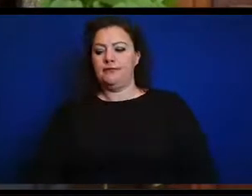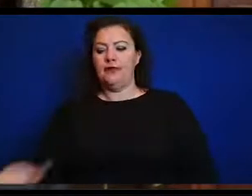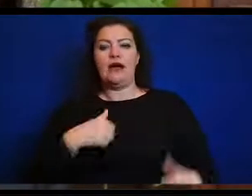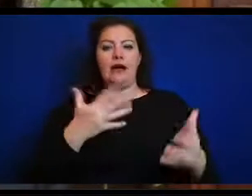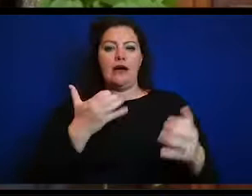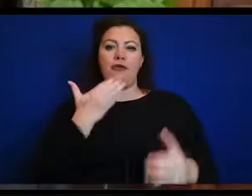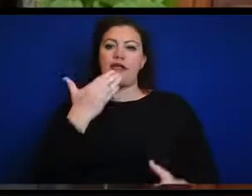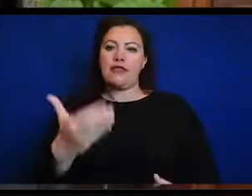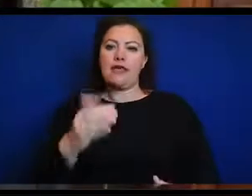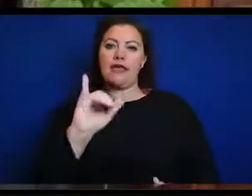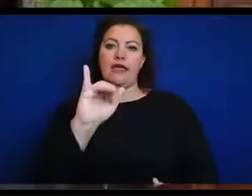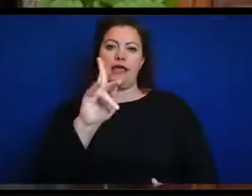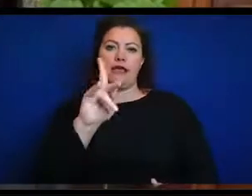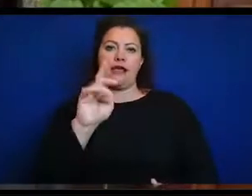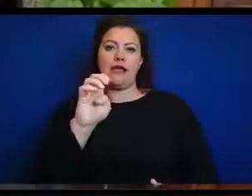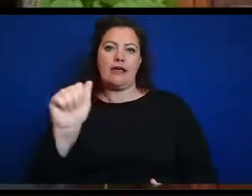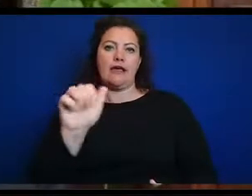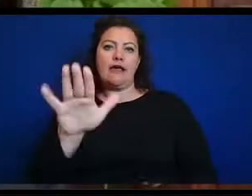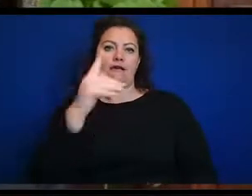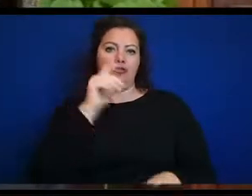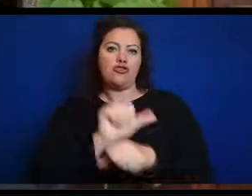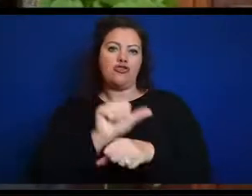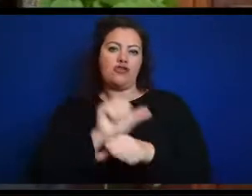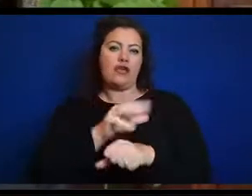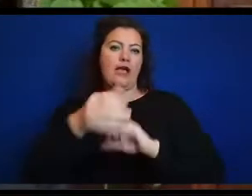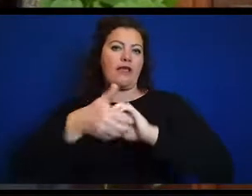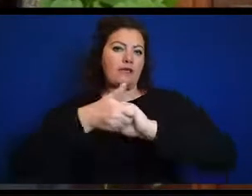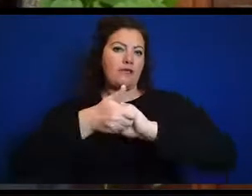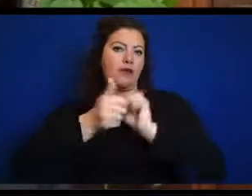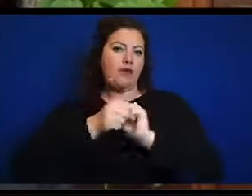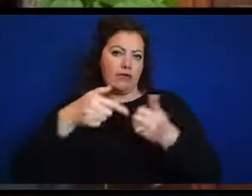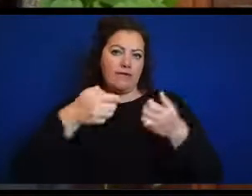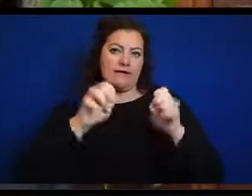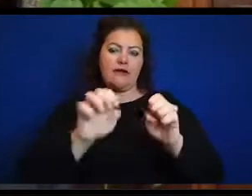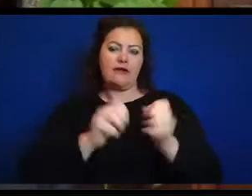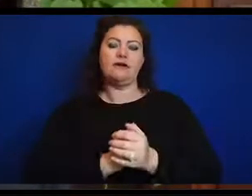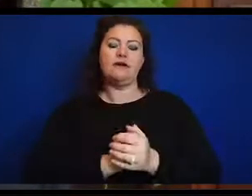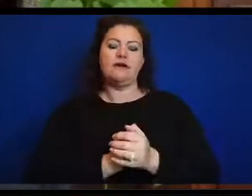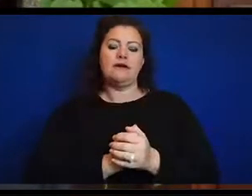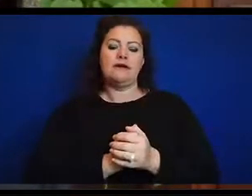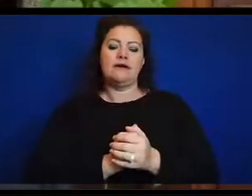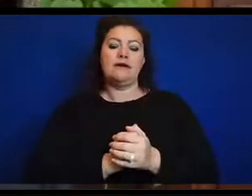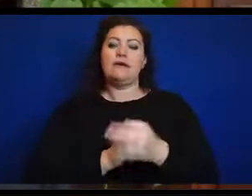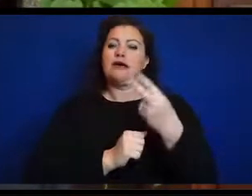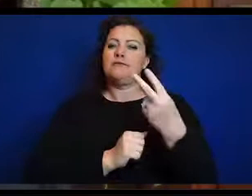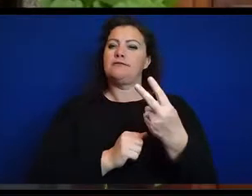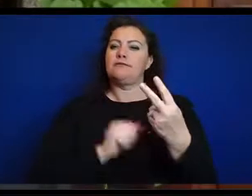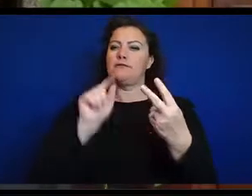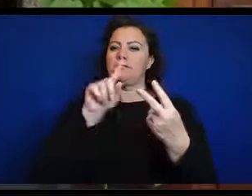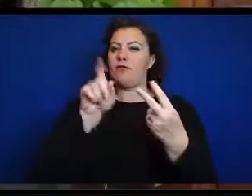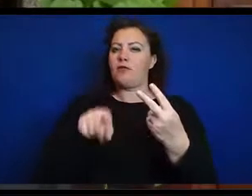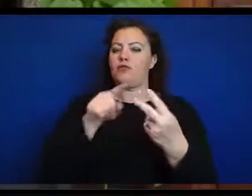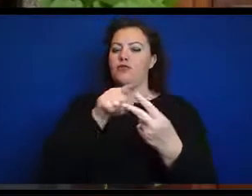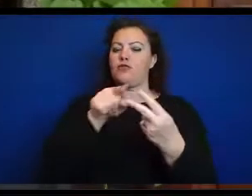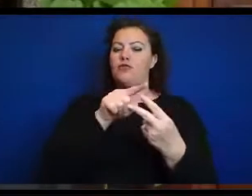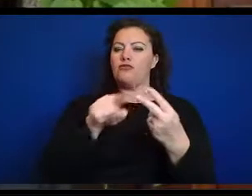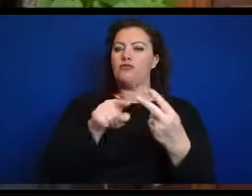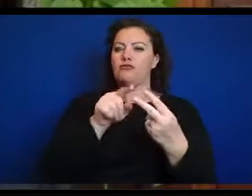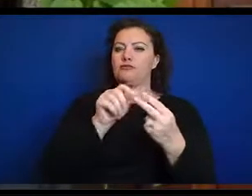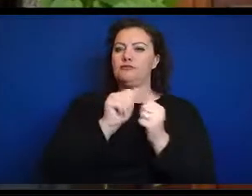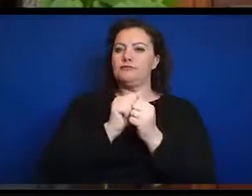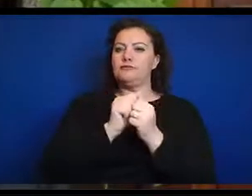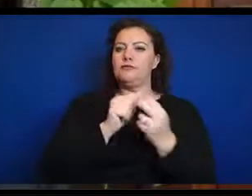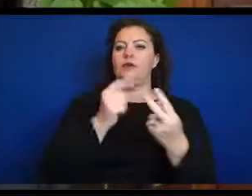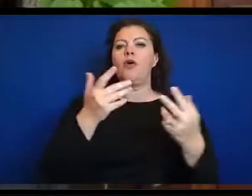Ikea for the work you've done and the partnership on this effort. Here's a two-part question. What has driven